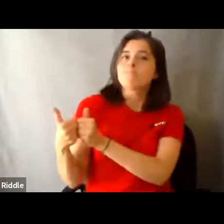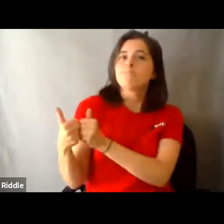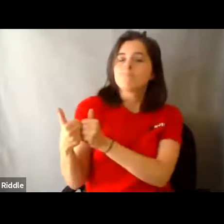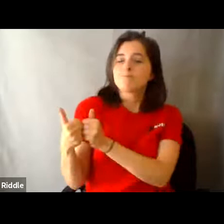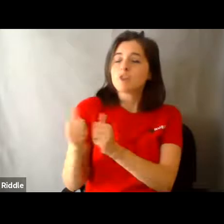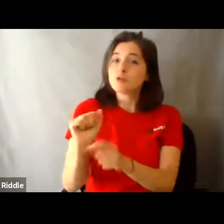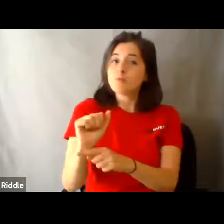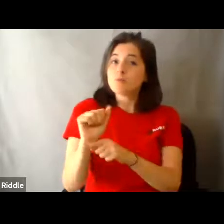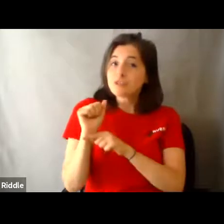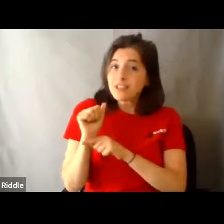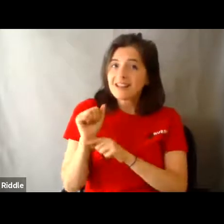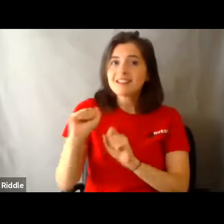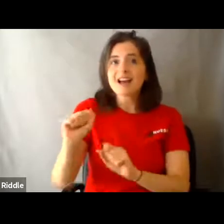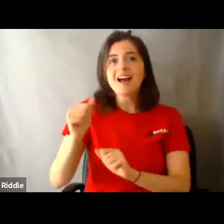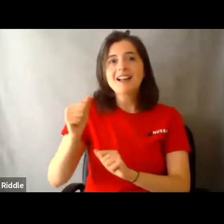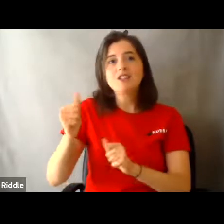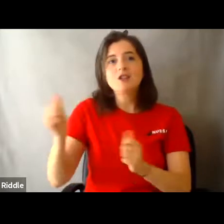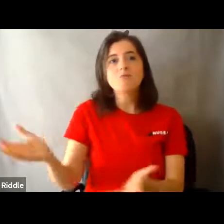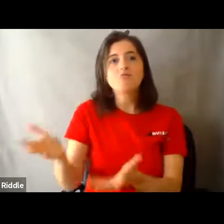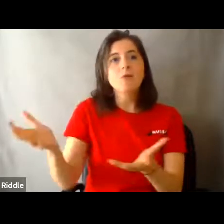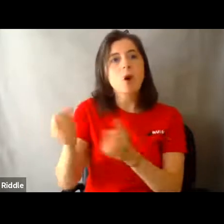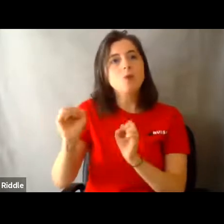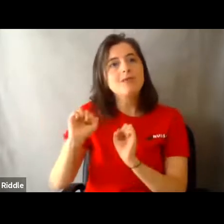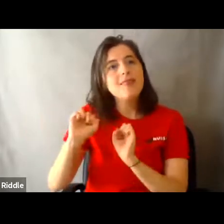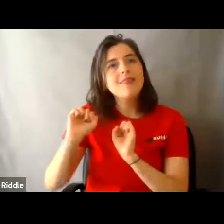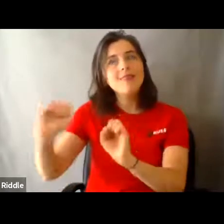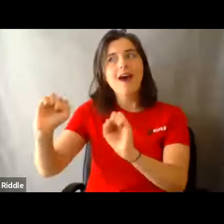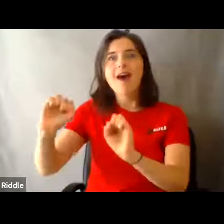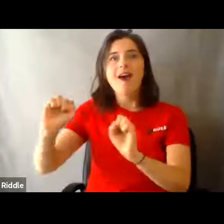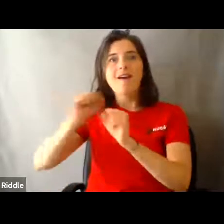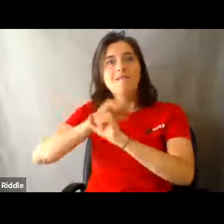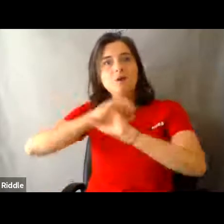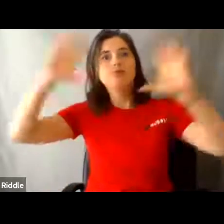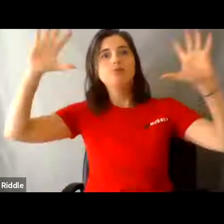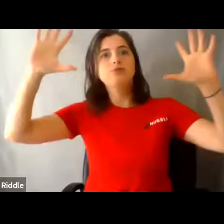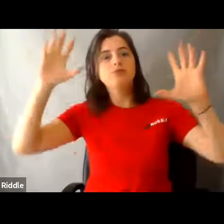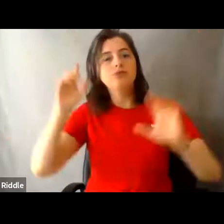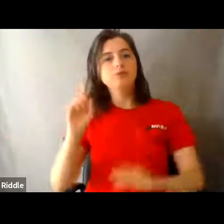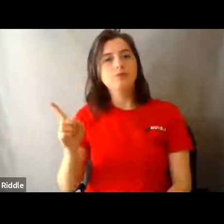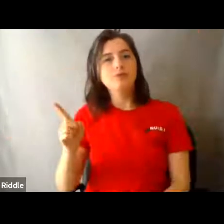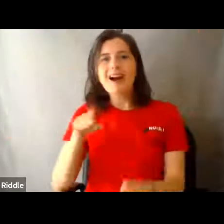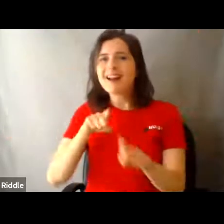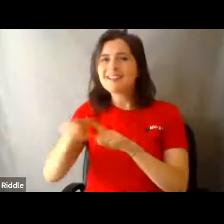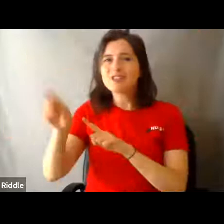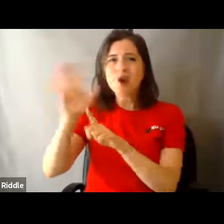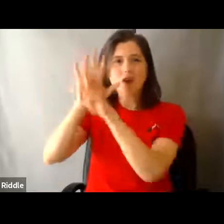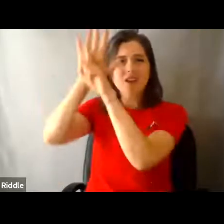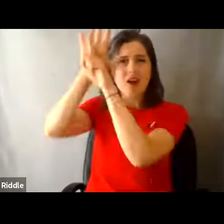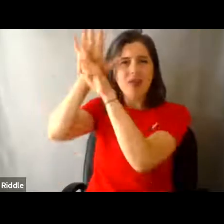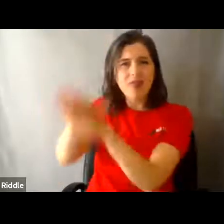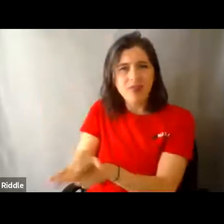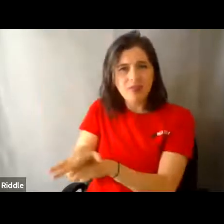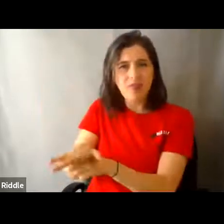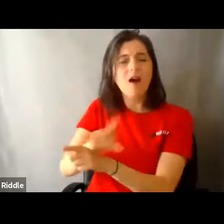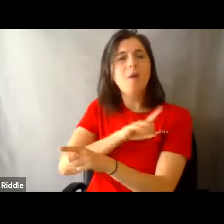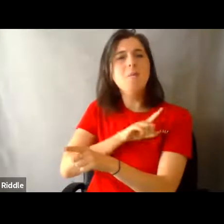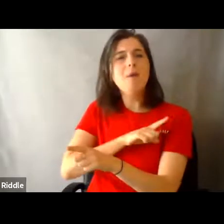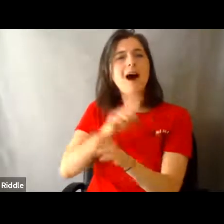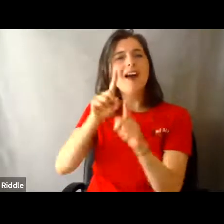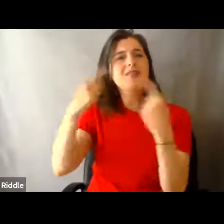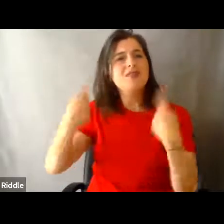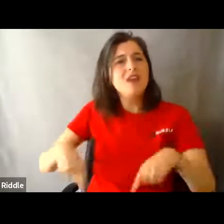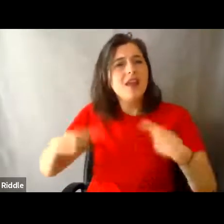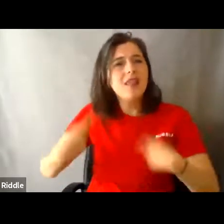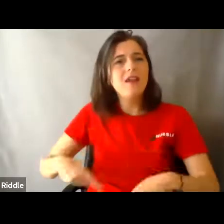promote that beacon of hope, and to make sure that it is not extinguished by the illegal US blockade,